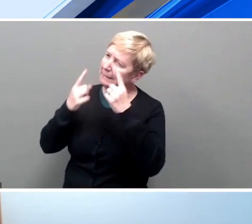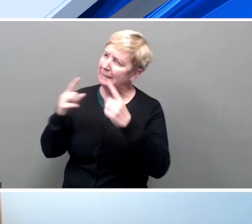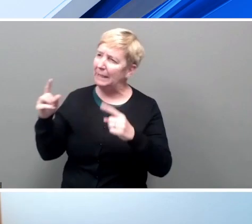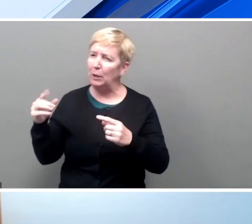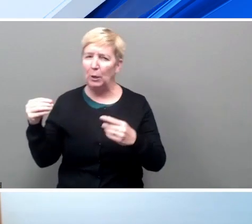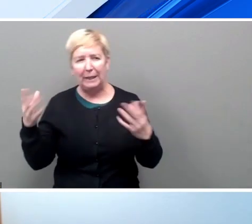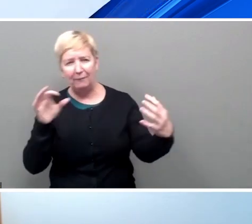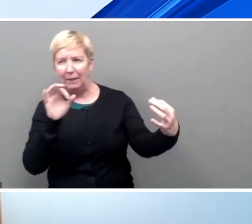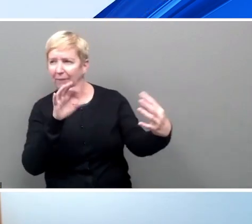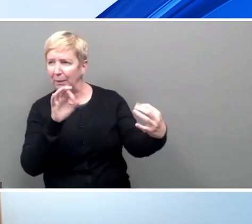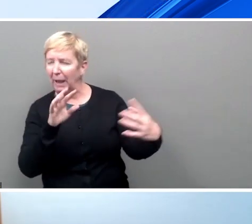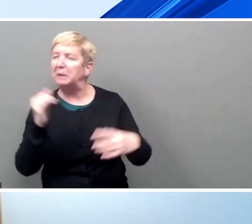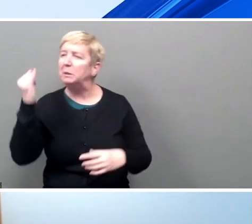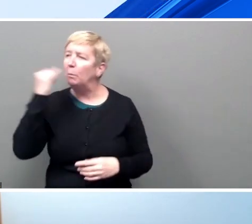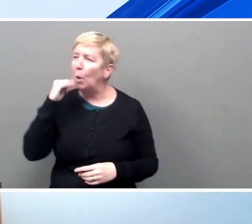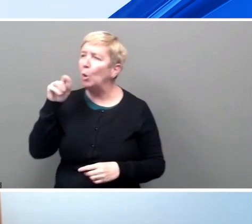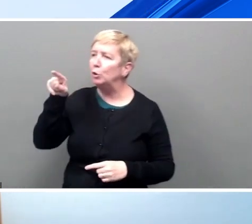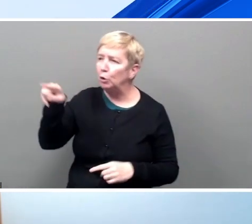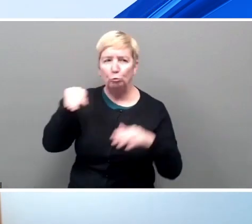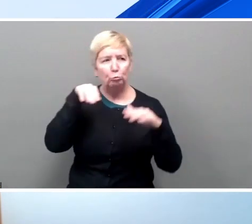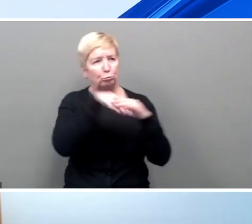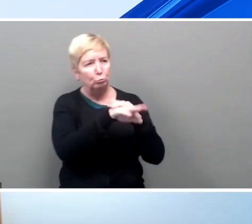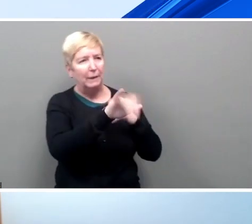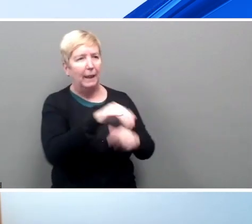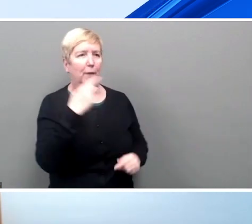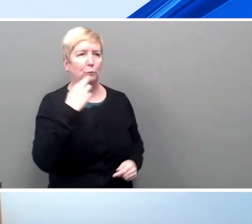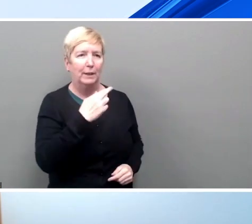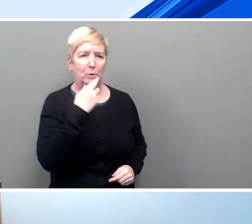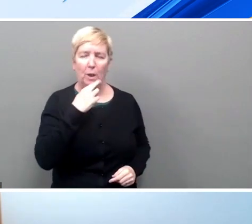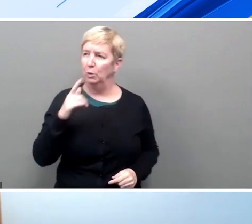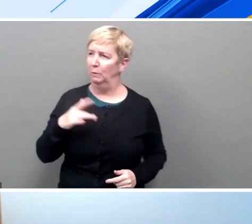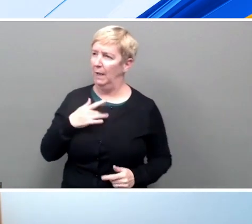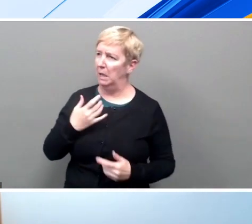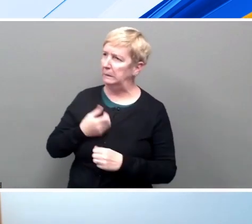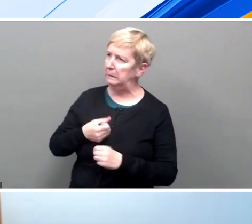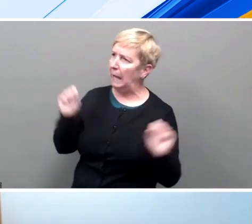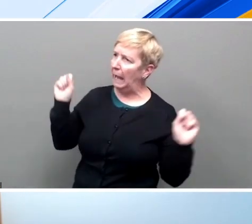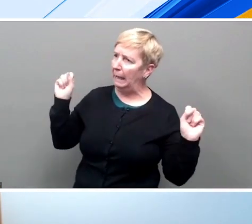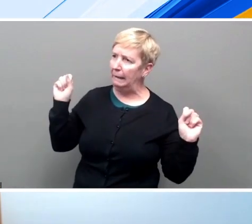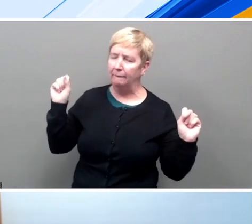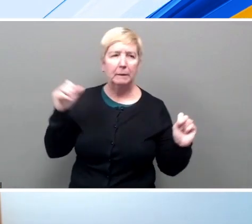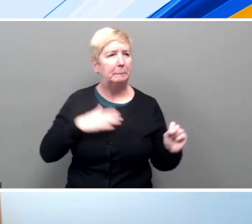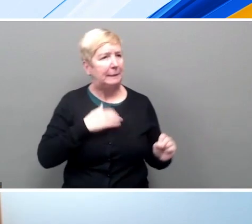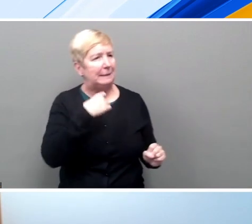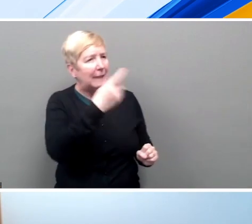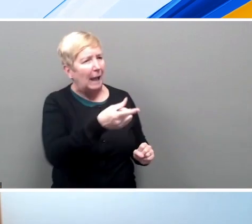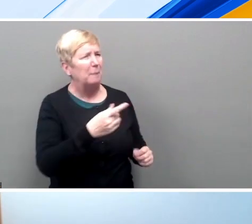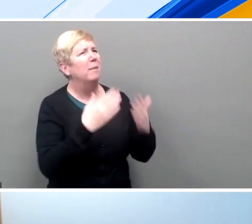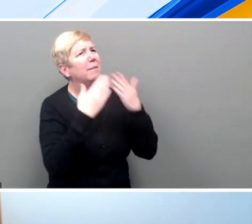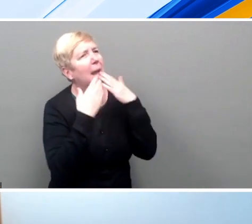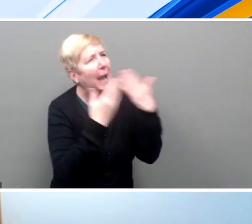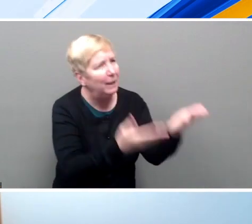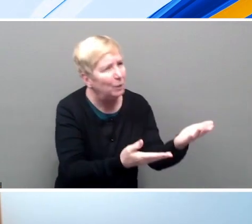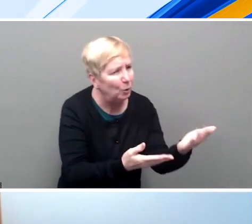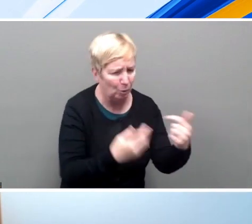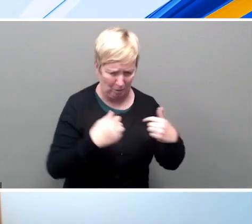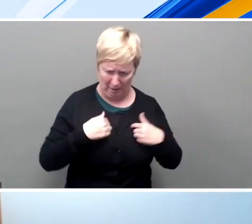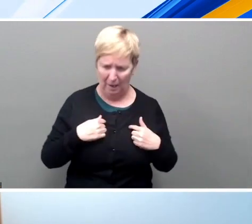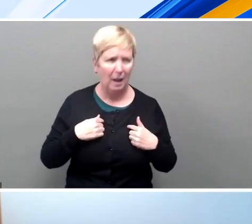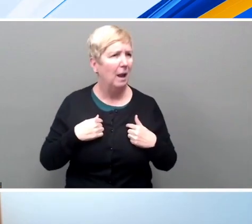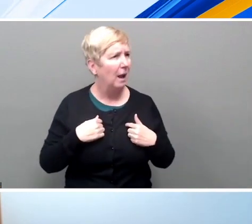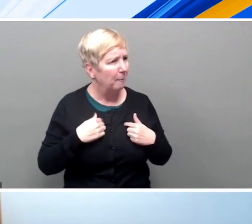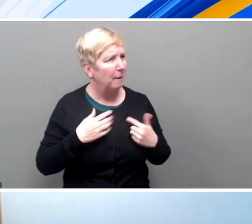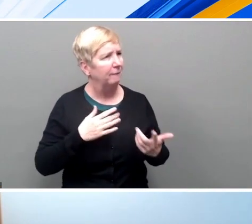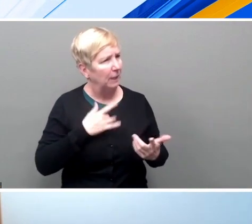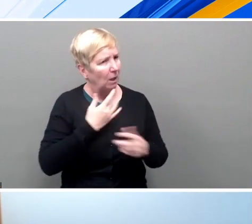businesses. When you go into a business and you feel safe, give feedback. Like, thank you for making sure everybody has a mask on here. I